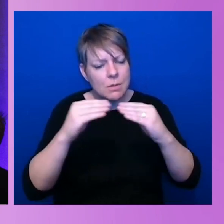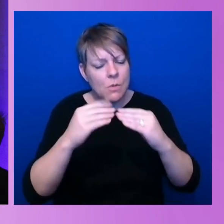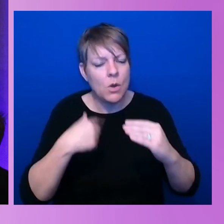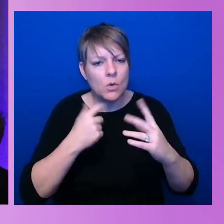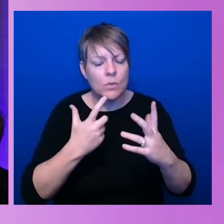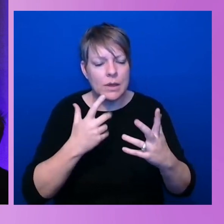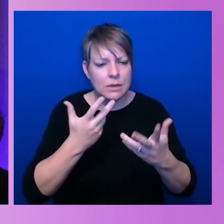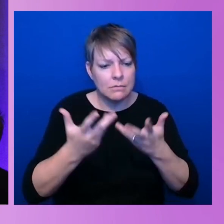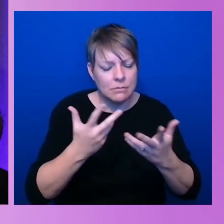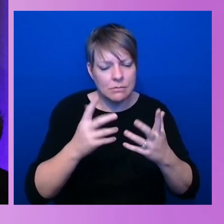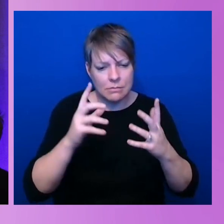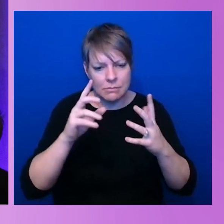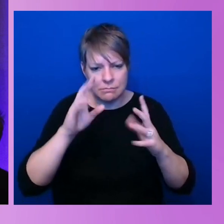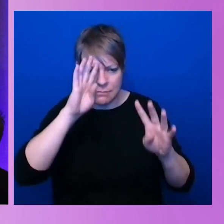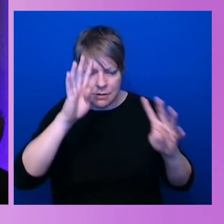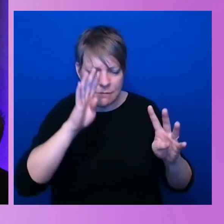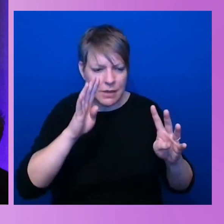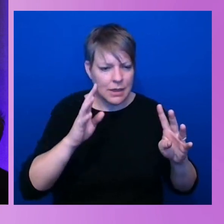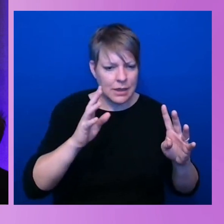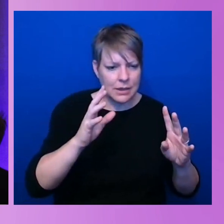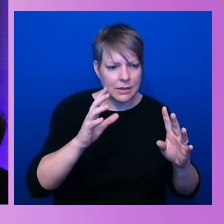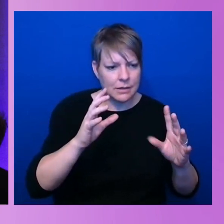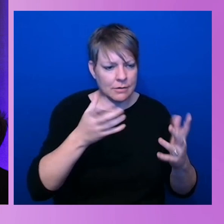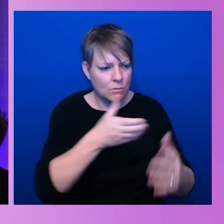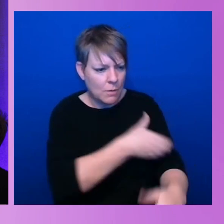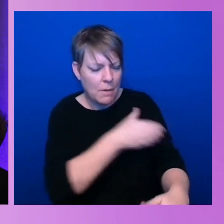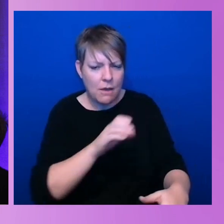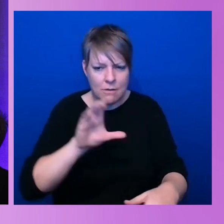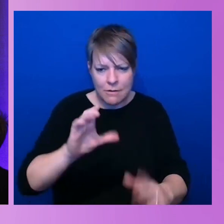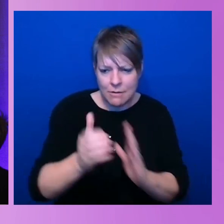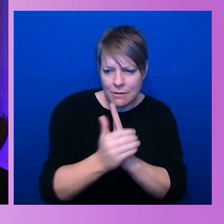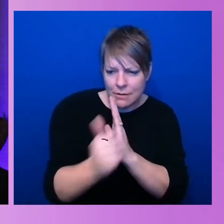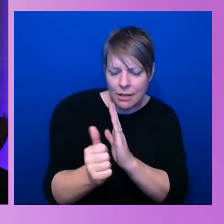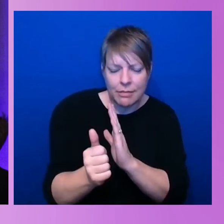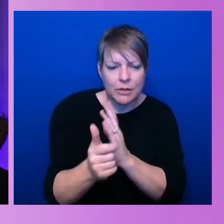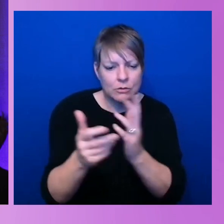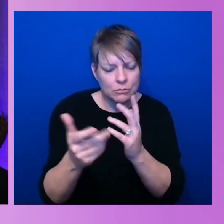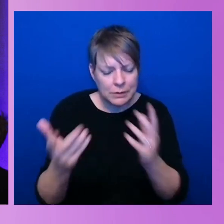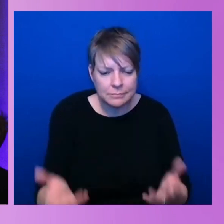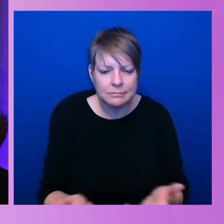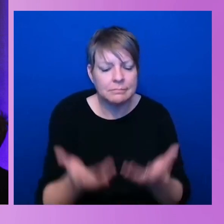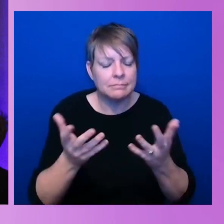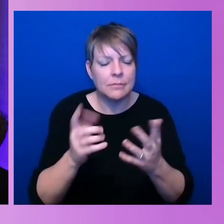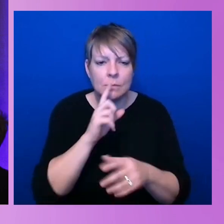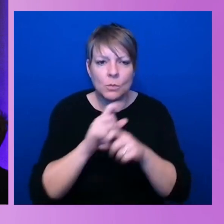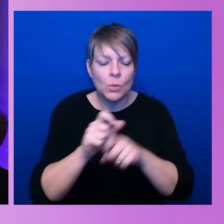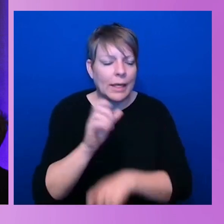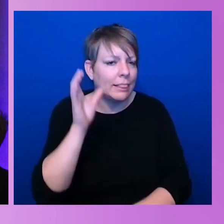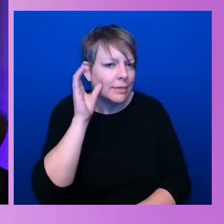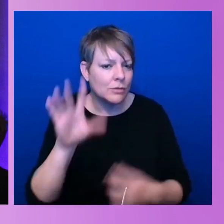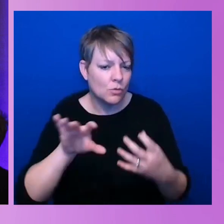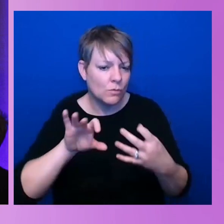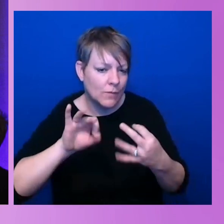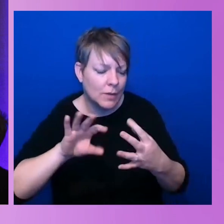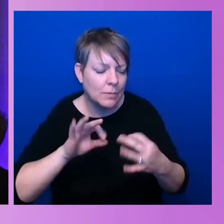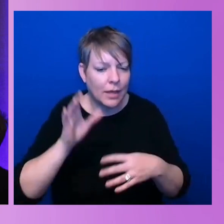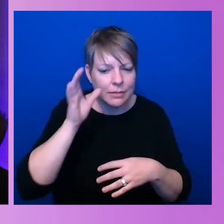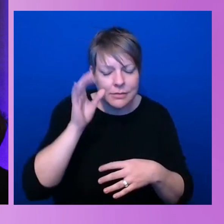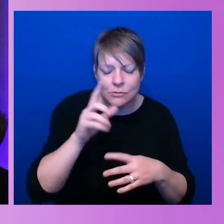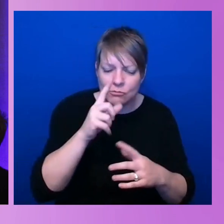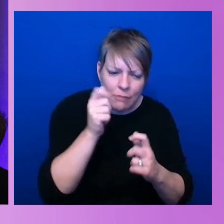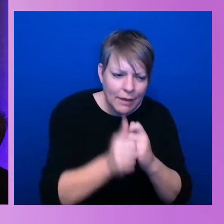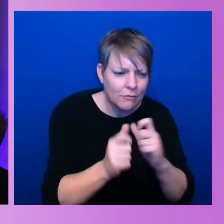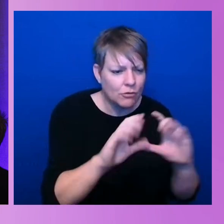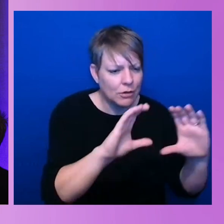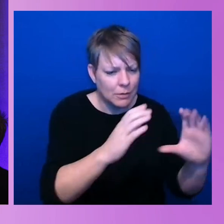our talent, we bring it in, and then we really listen to that feedback and we listen to every community we